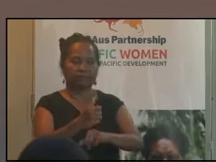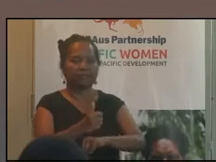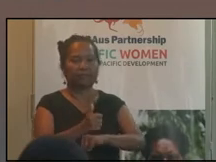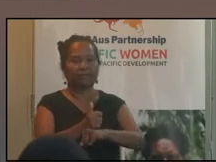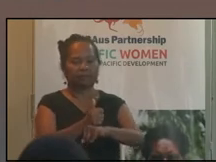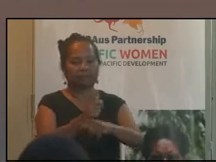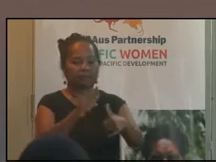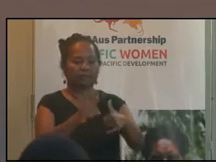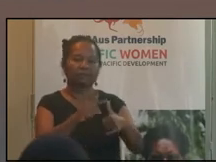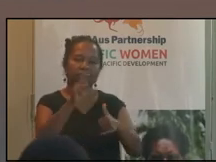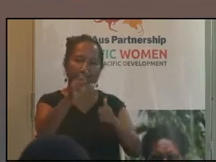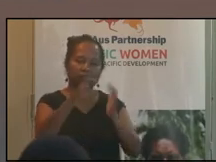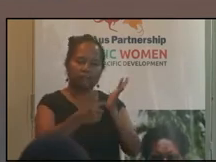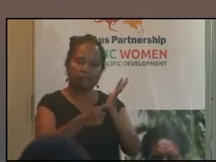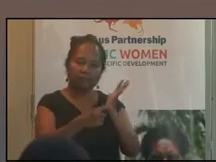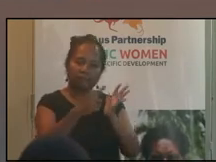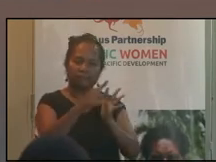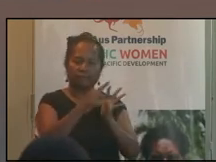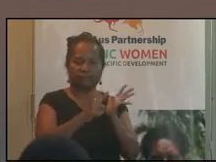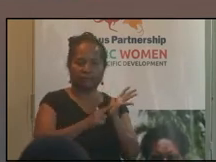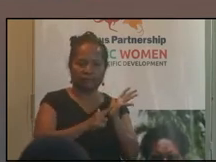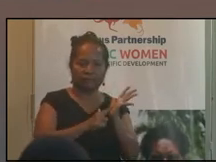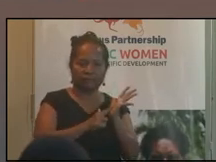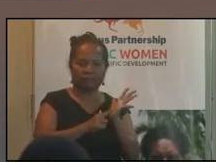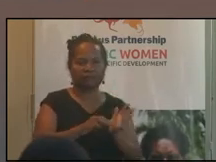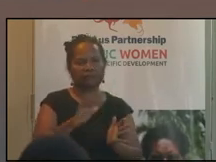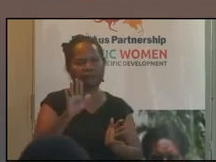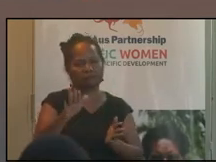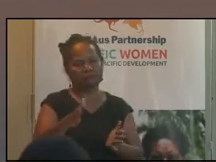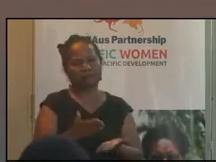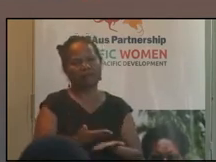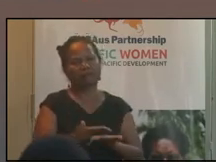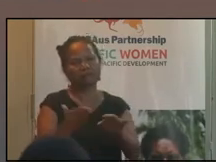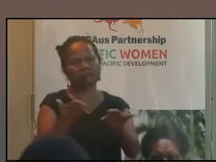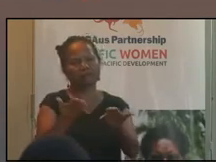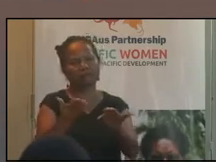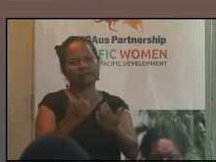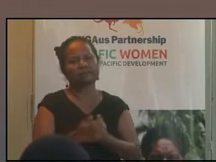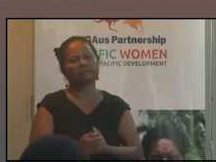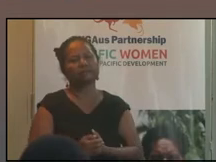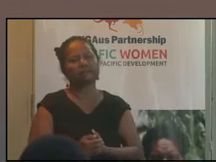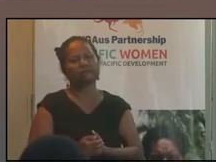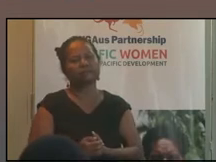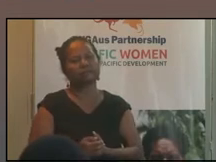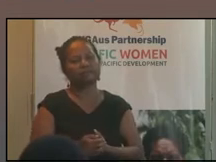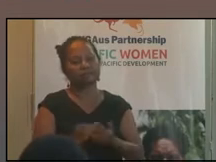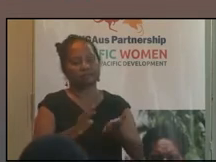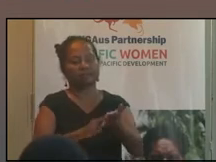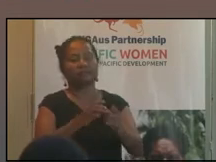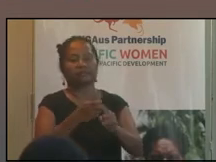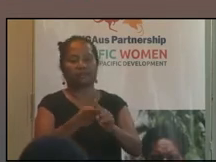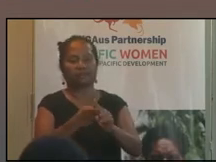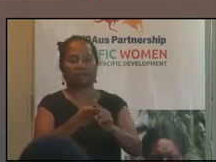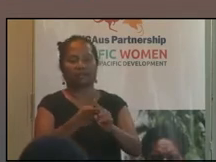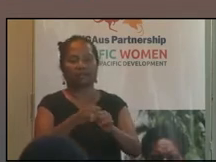for your ascension to become a commissioner within the Motu Koita Assembly.